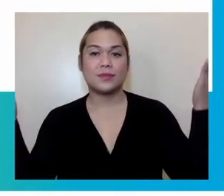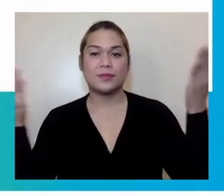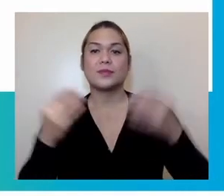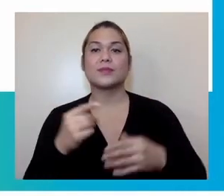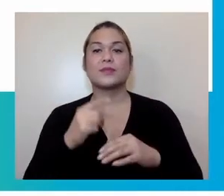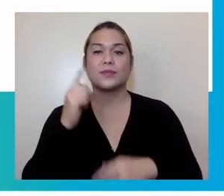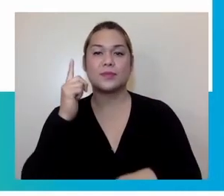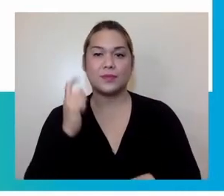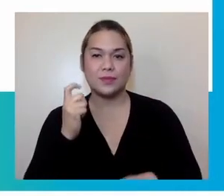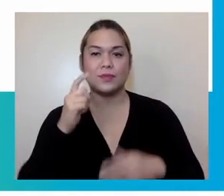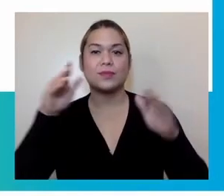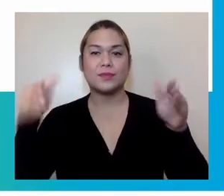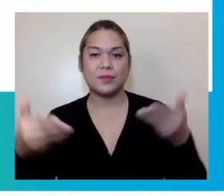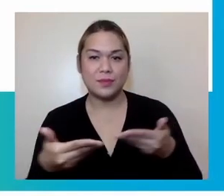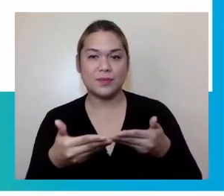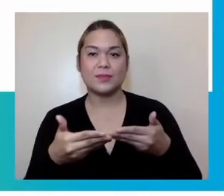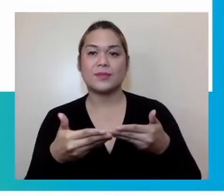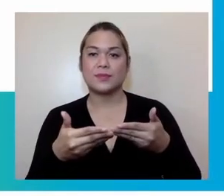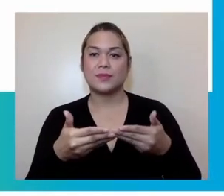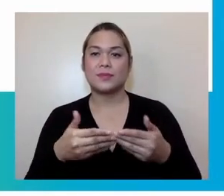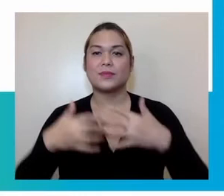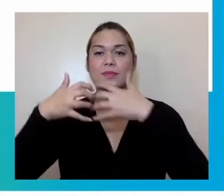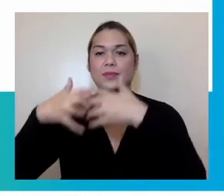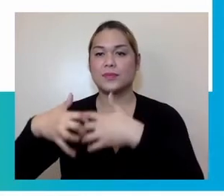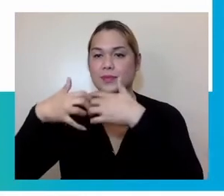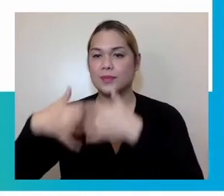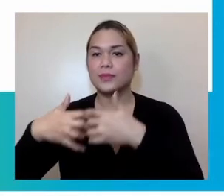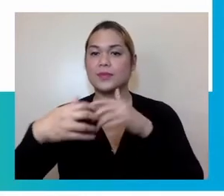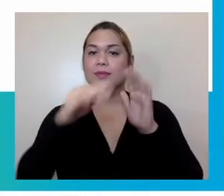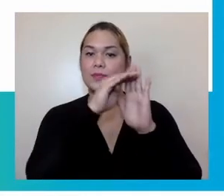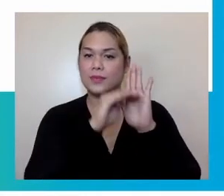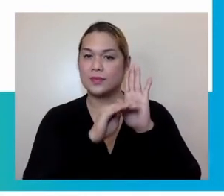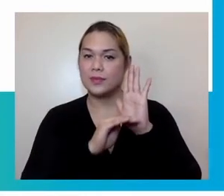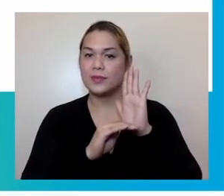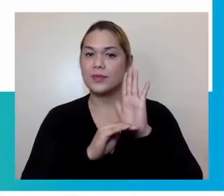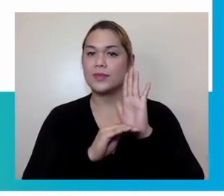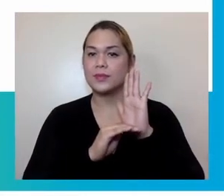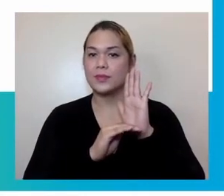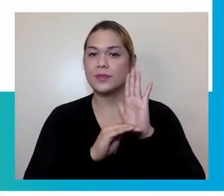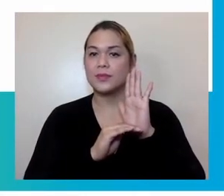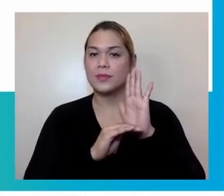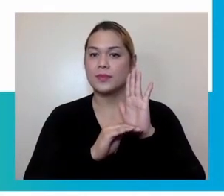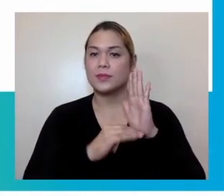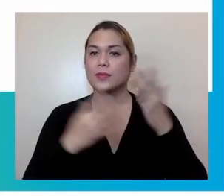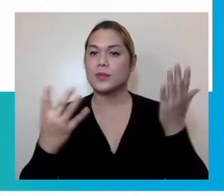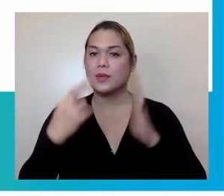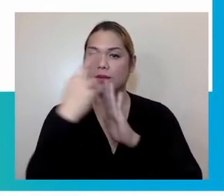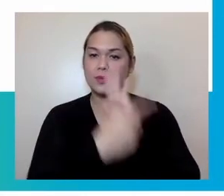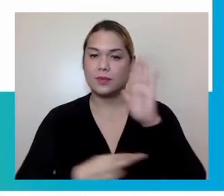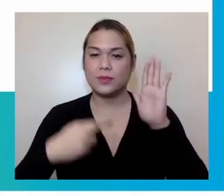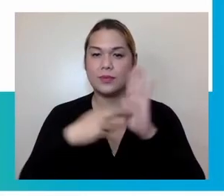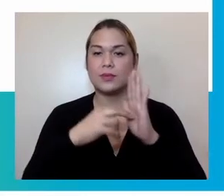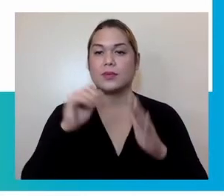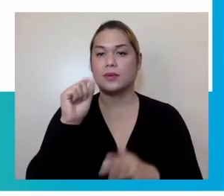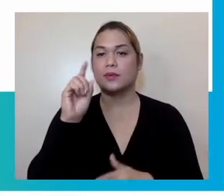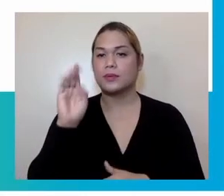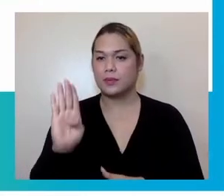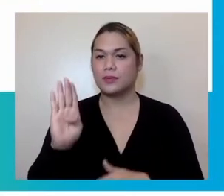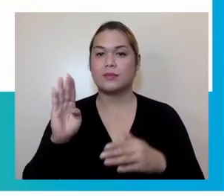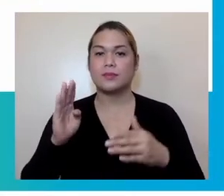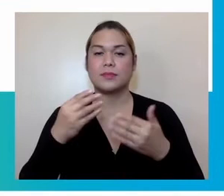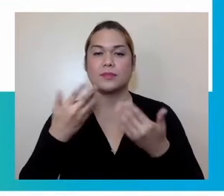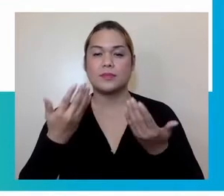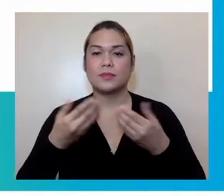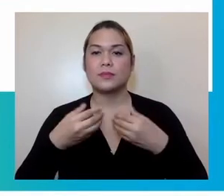energy policy review and the role of ADB management and the board of directors in this process. Over to you.